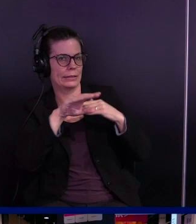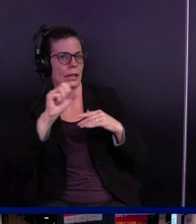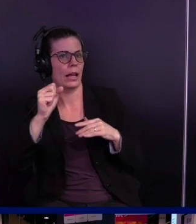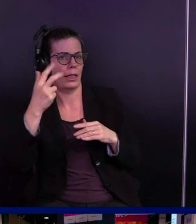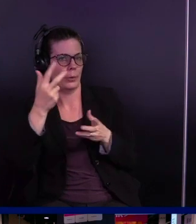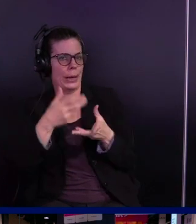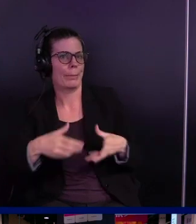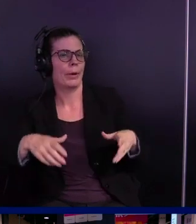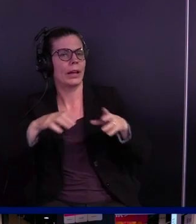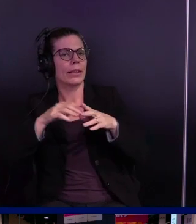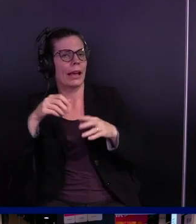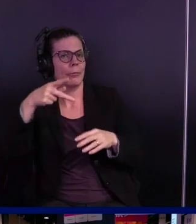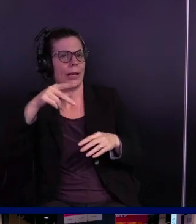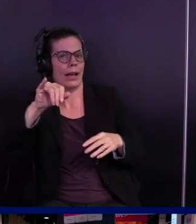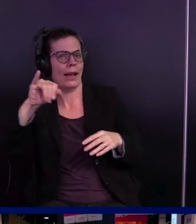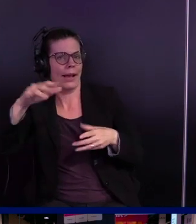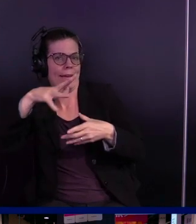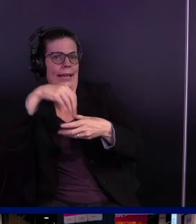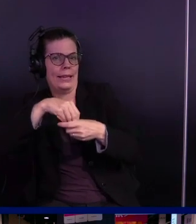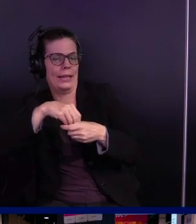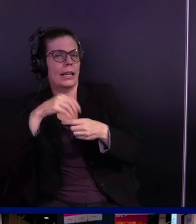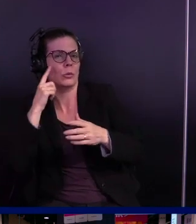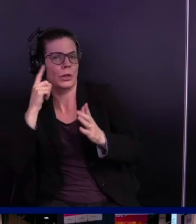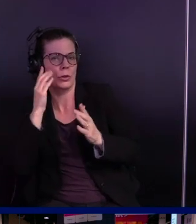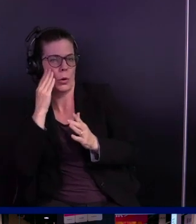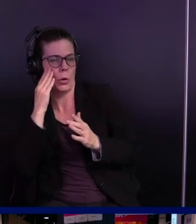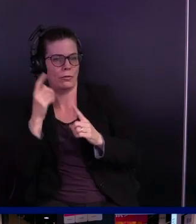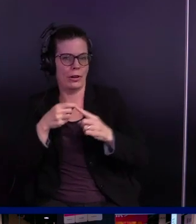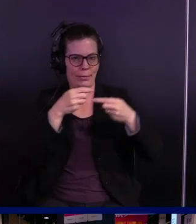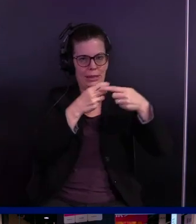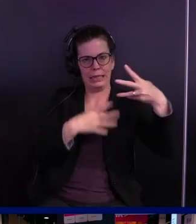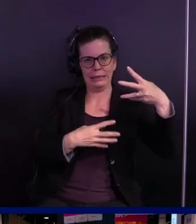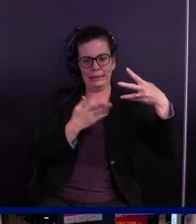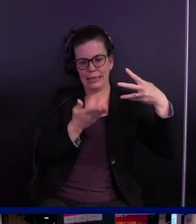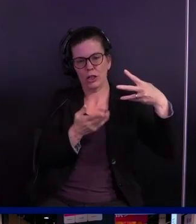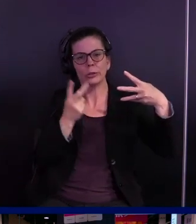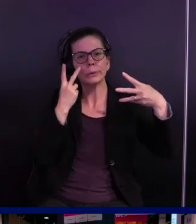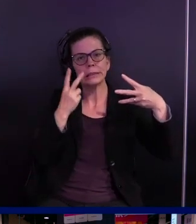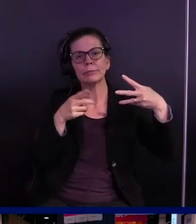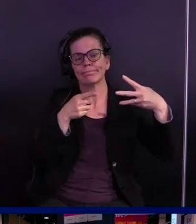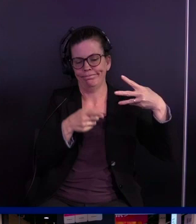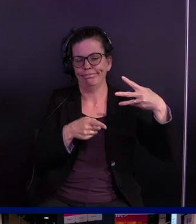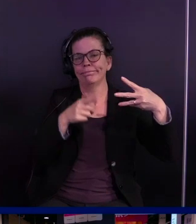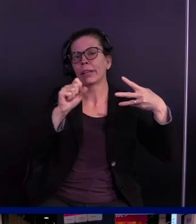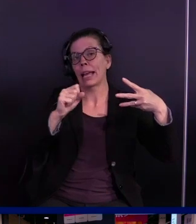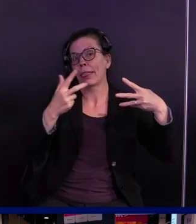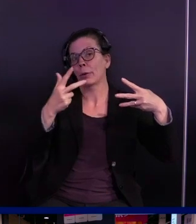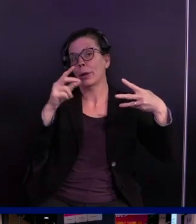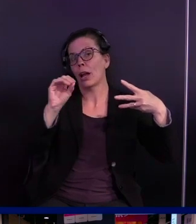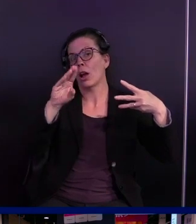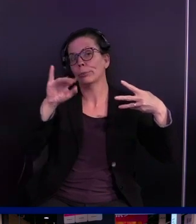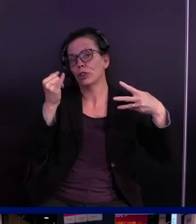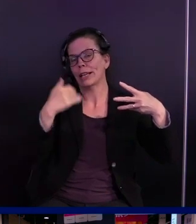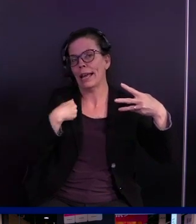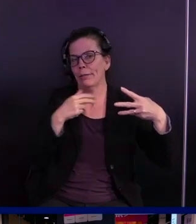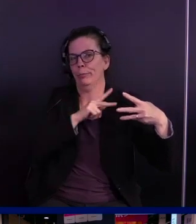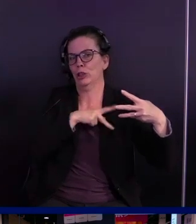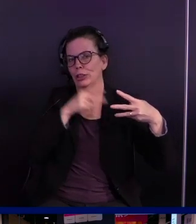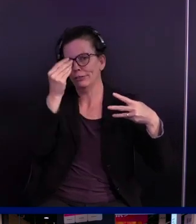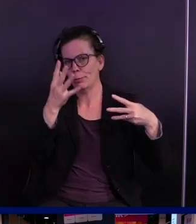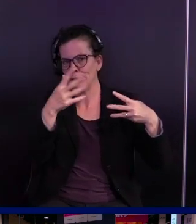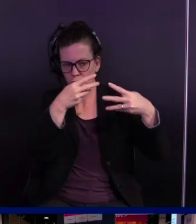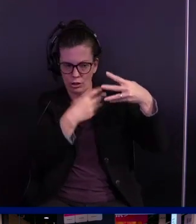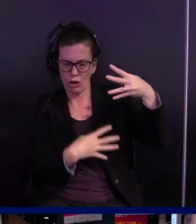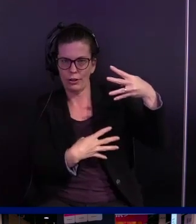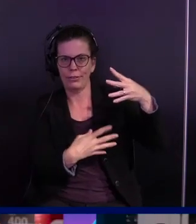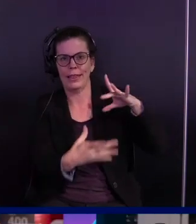like PII in it. We can tell it from this profile page here, right? You can see that there's like the S3 object contains personal information. All of this is correlated